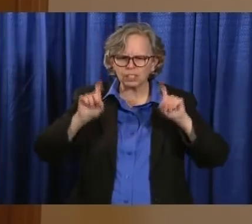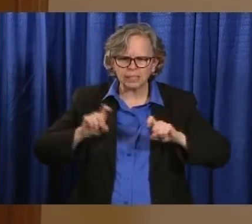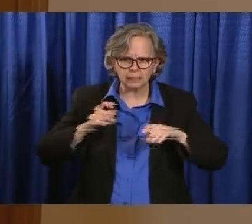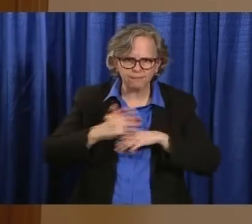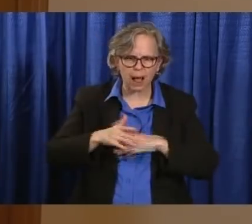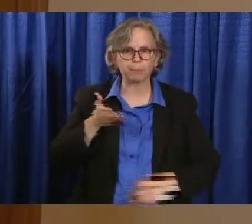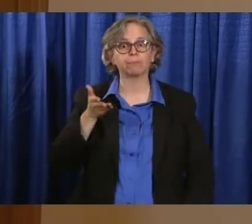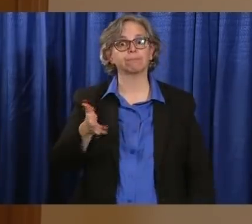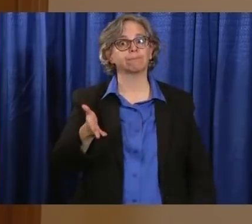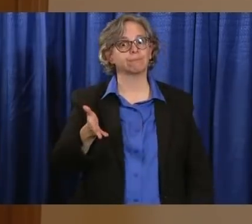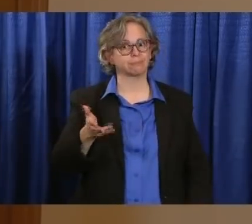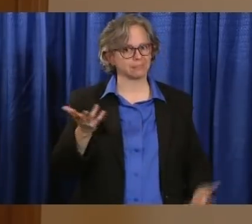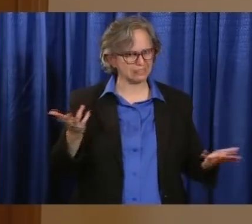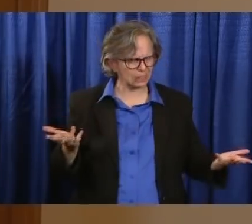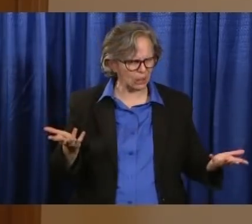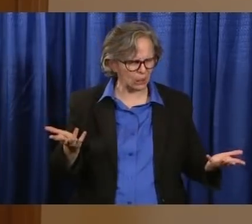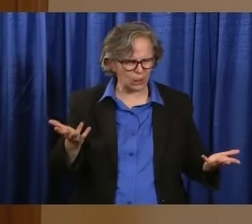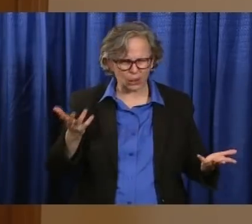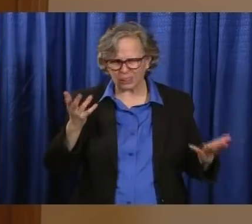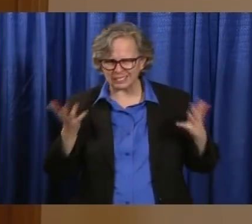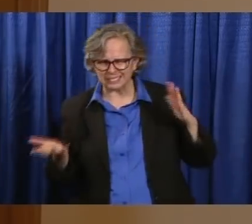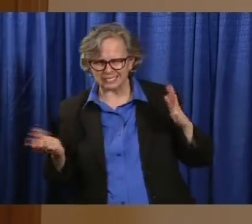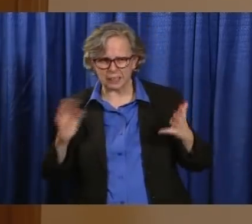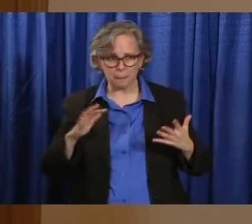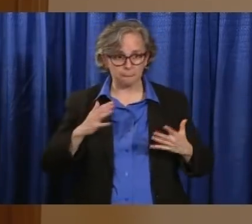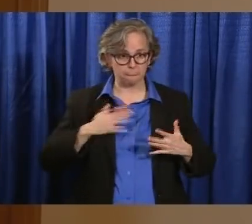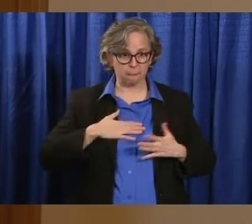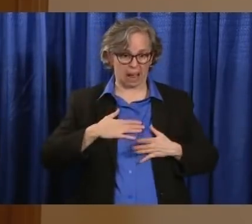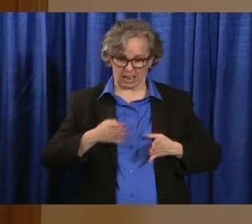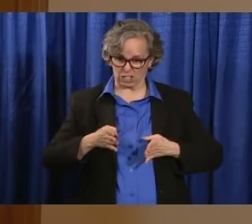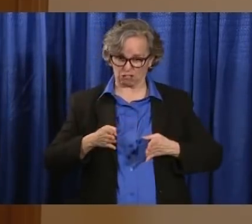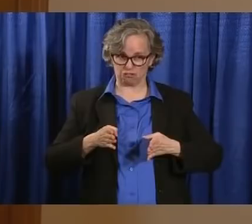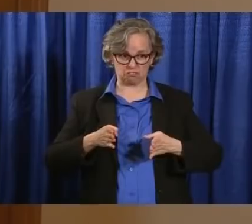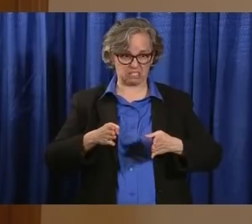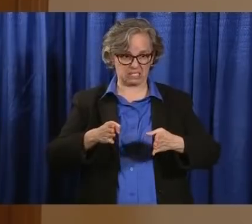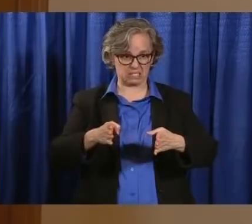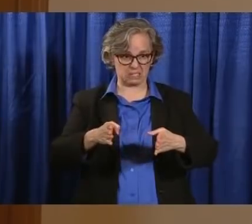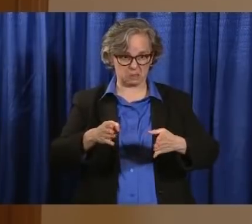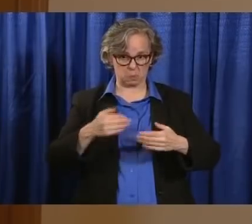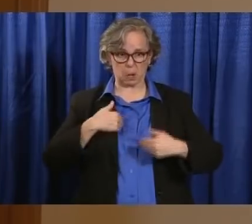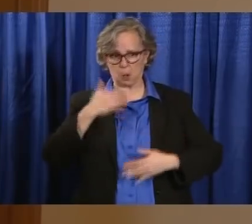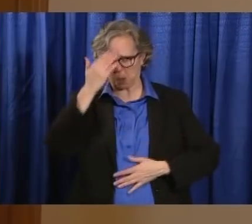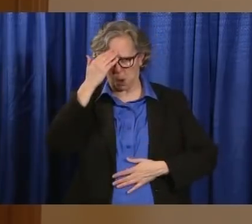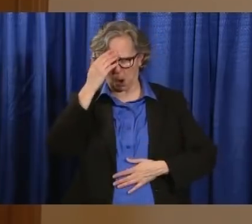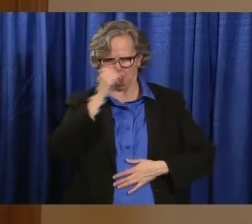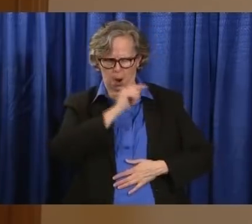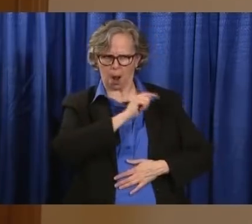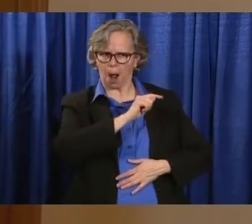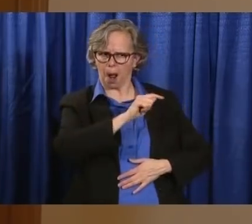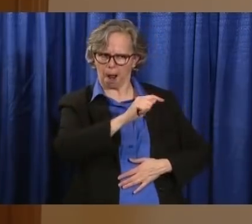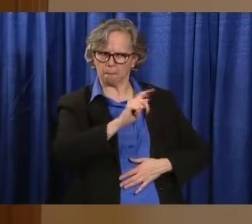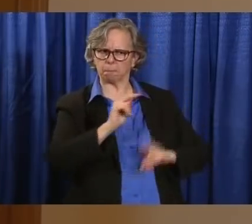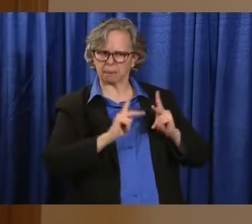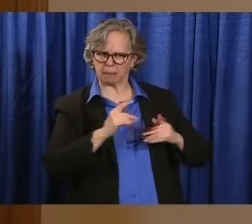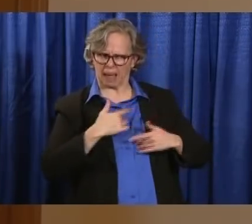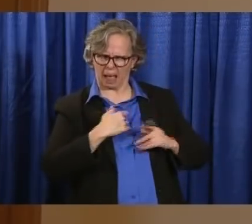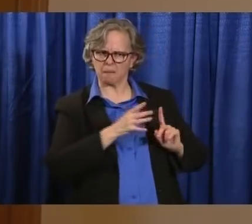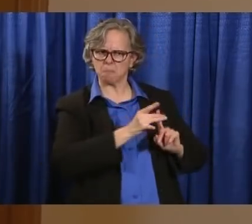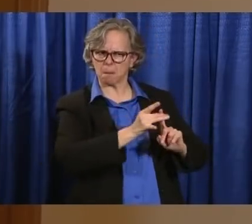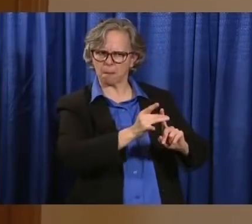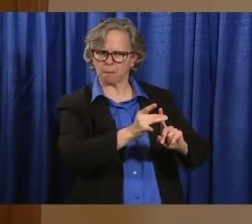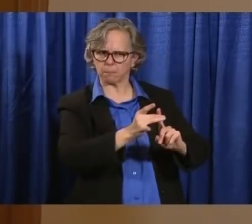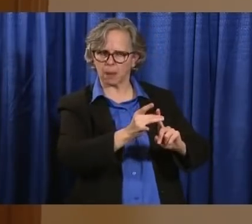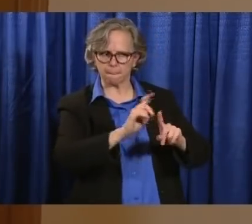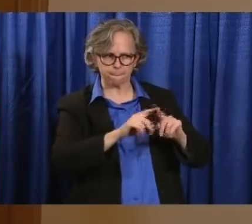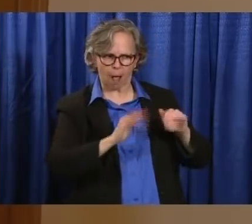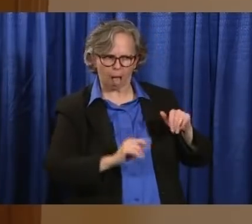street, my street, we know that a lot of people might be asymptomatic, but actually have the disease or be about to show the